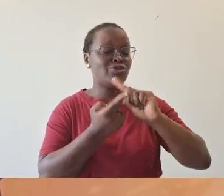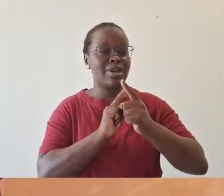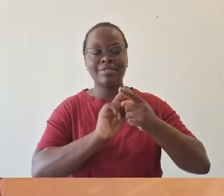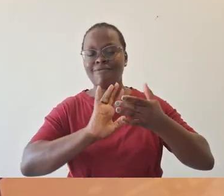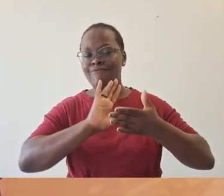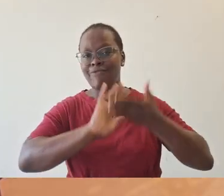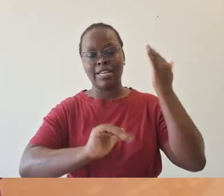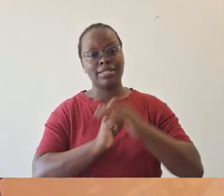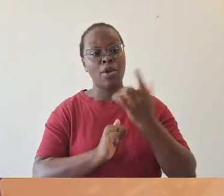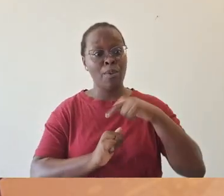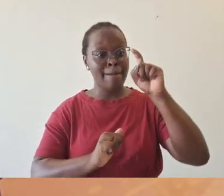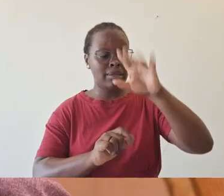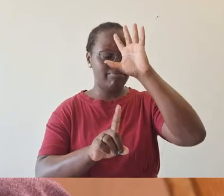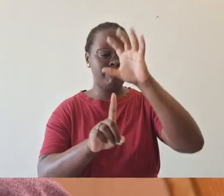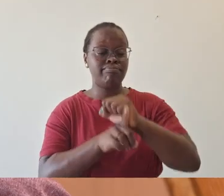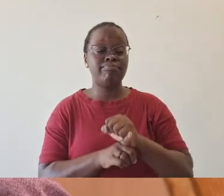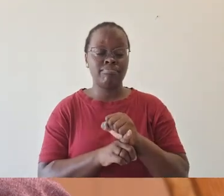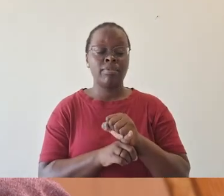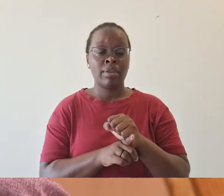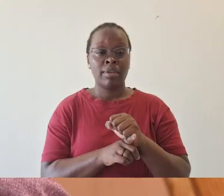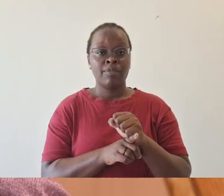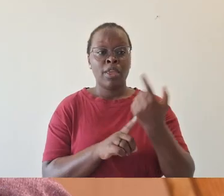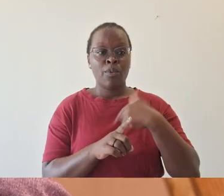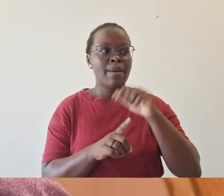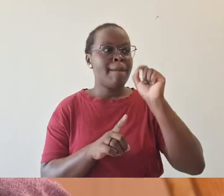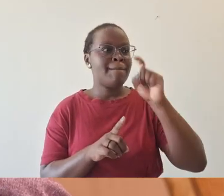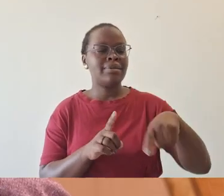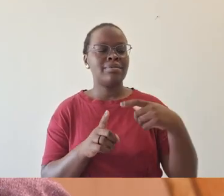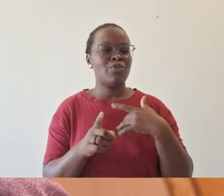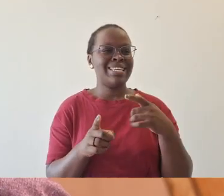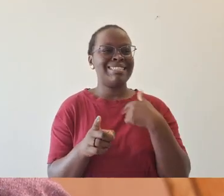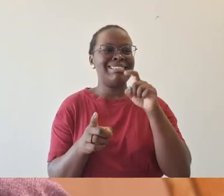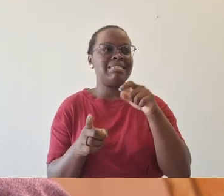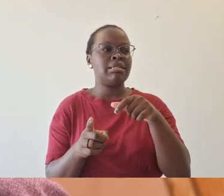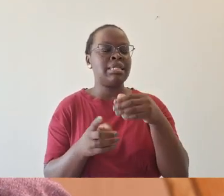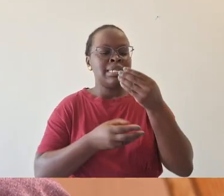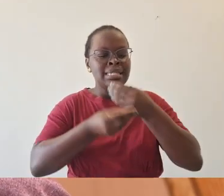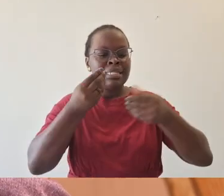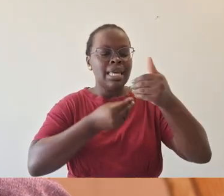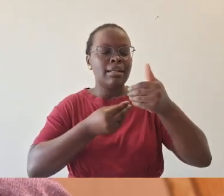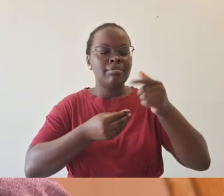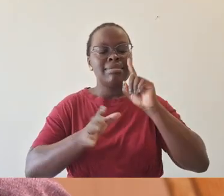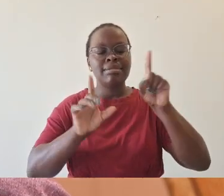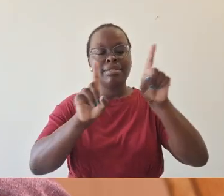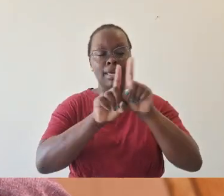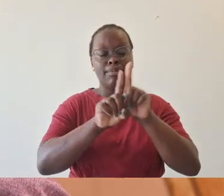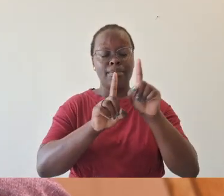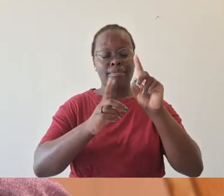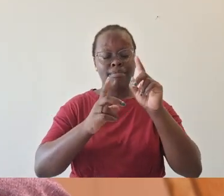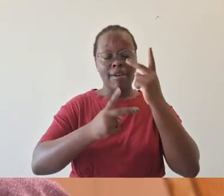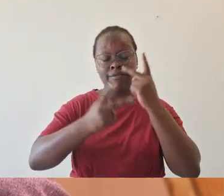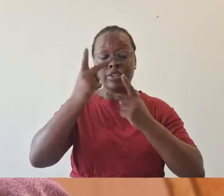fast. And we need to adapt. So it almost feels like we need to sell the same vision. So regardless